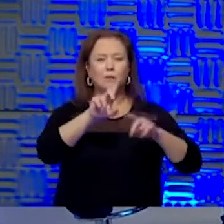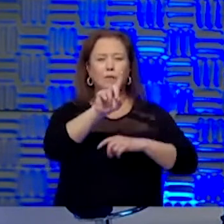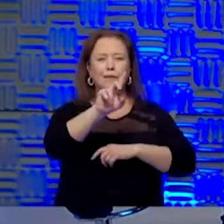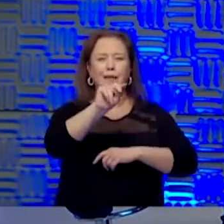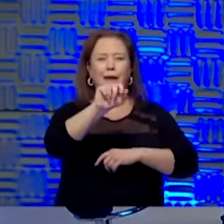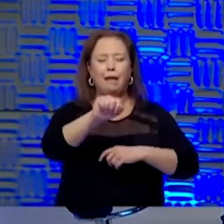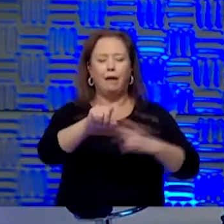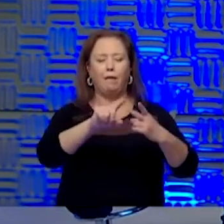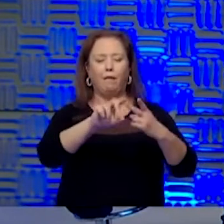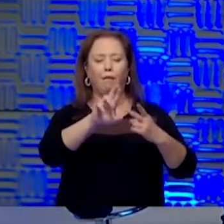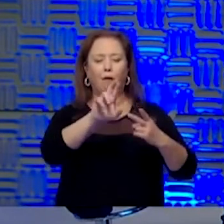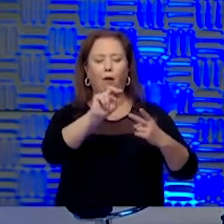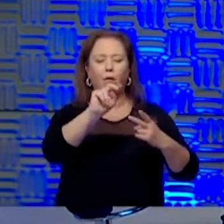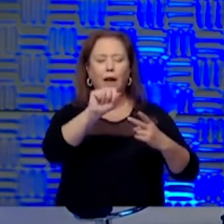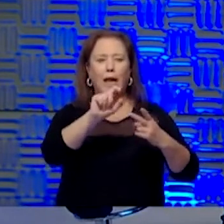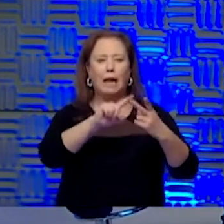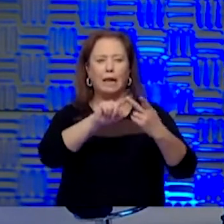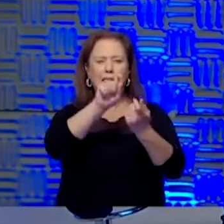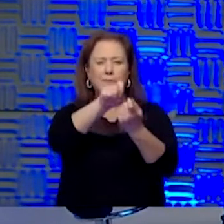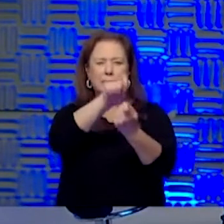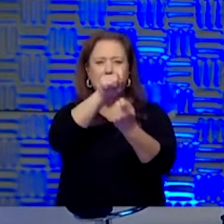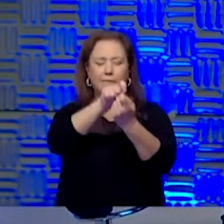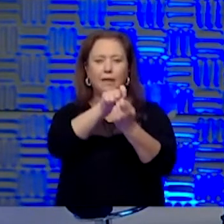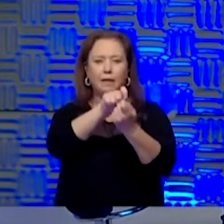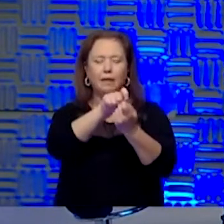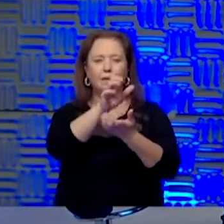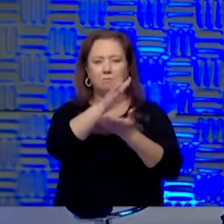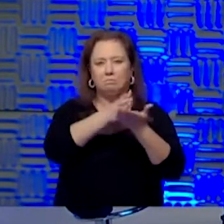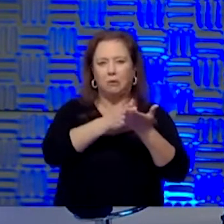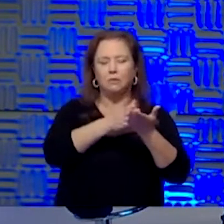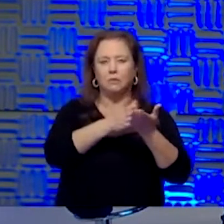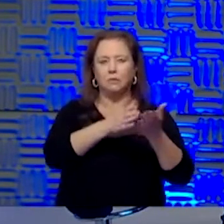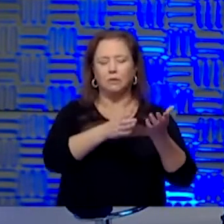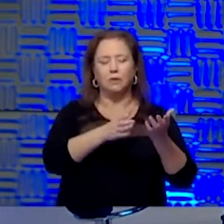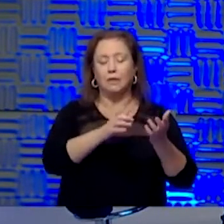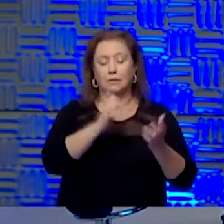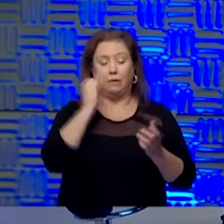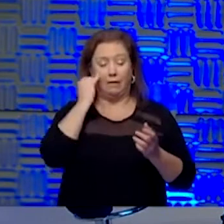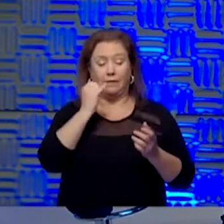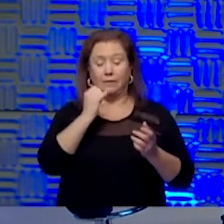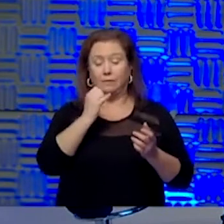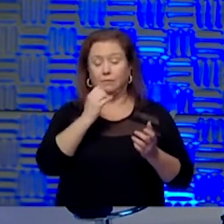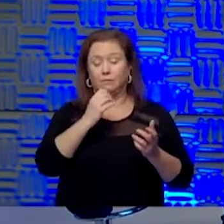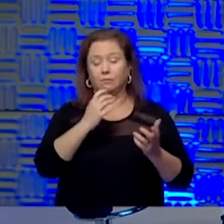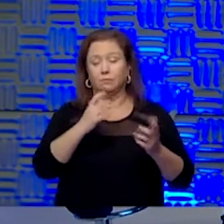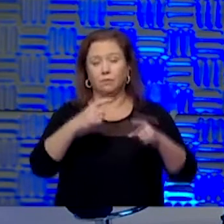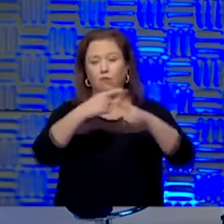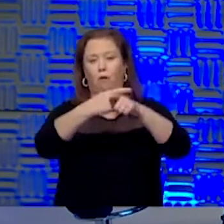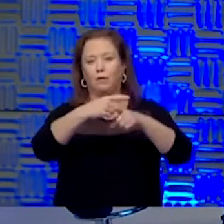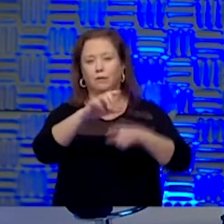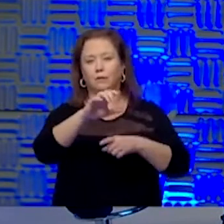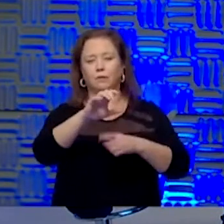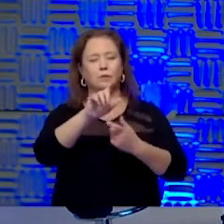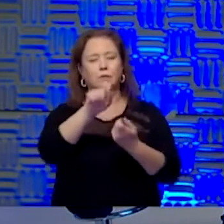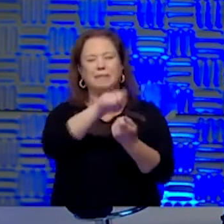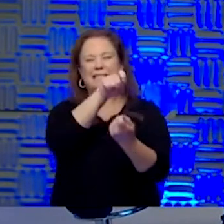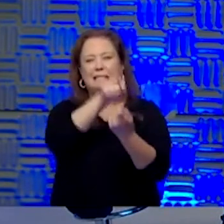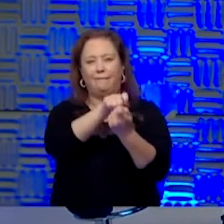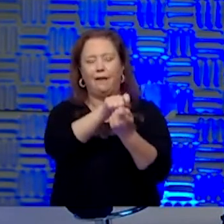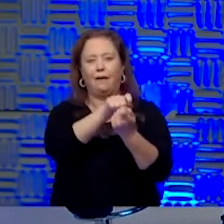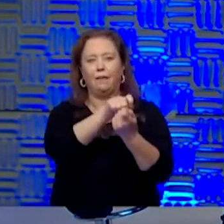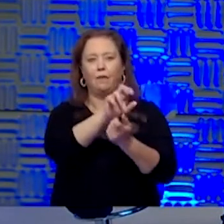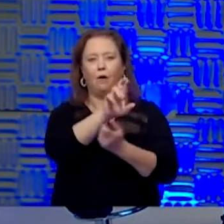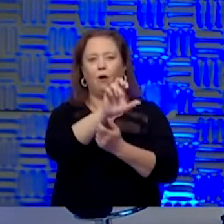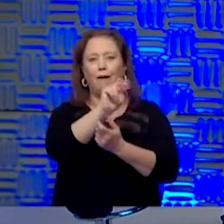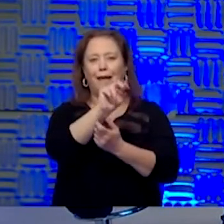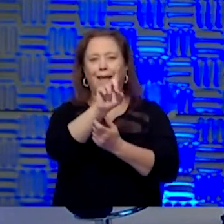of the virus that's pretty specific. So unless you're not doing a good job on the test, there really isn't a lot of cross-reactivity. Those are so specific, yep. And